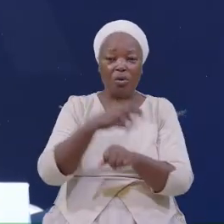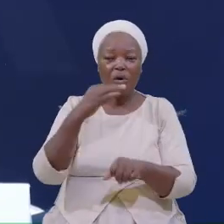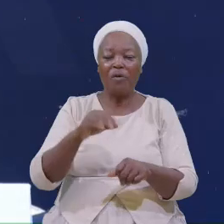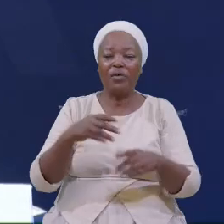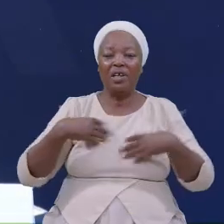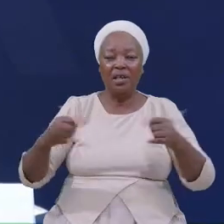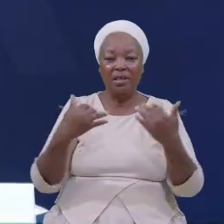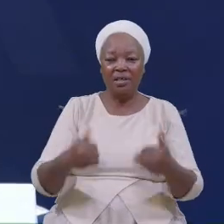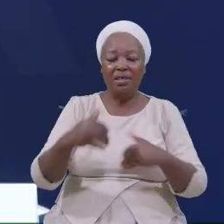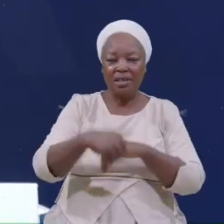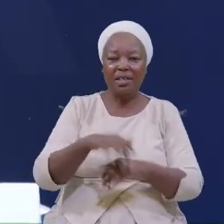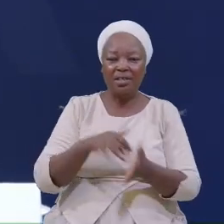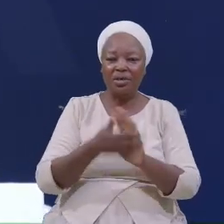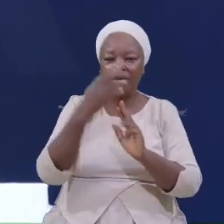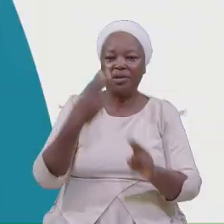tonight.